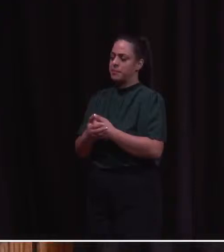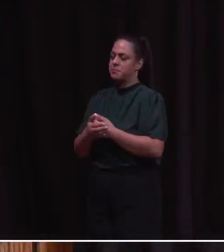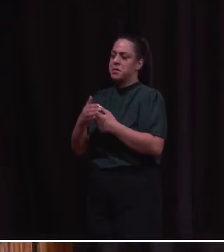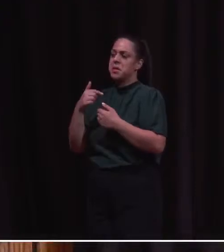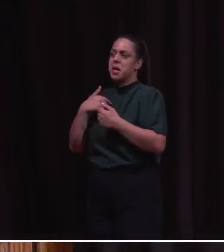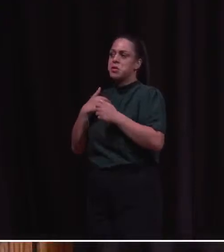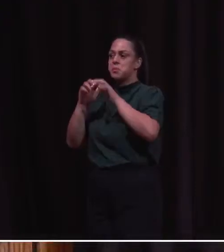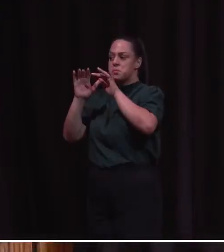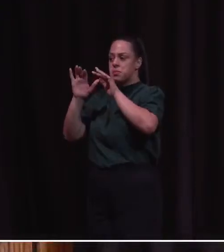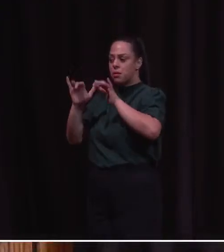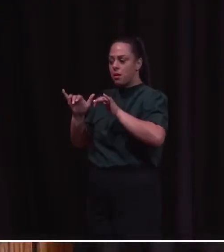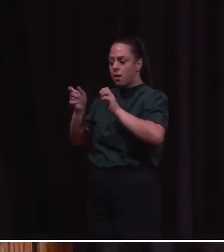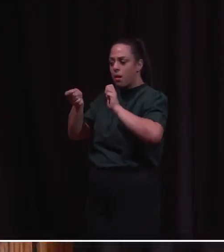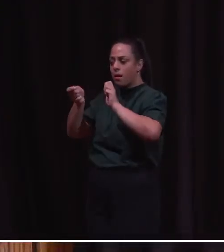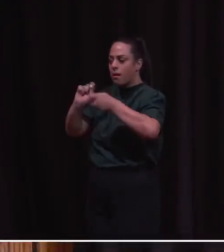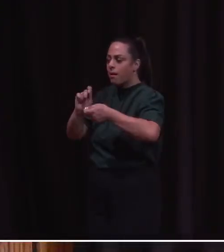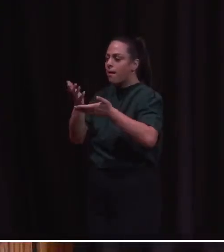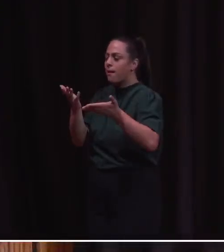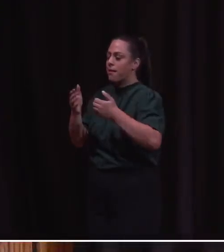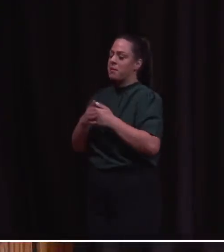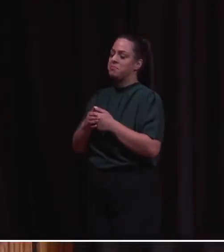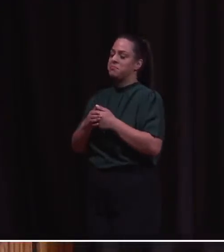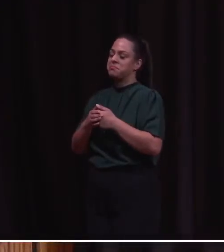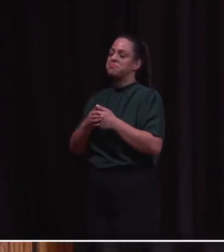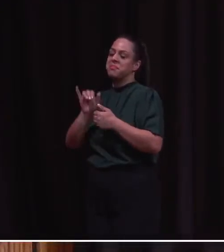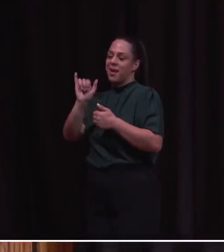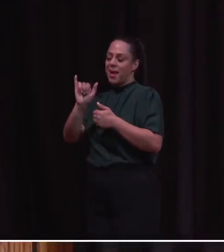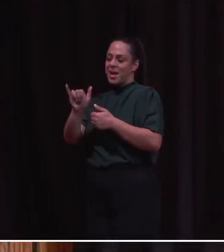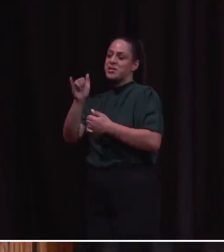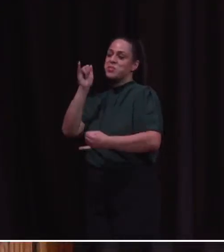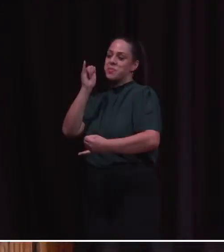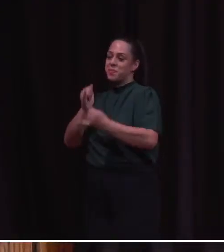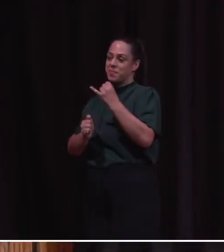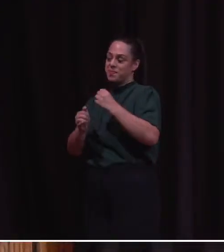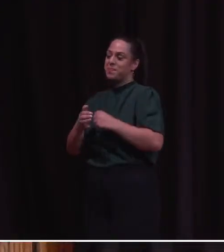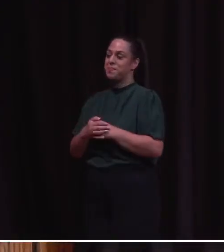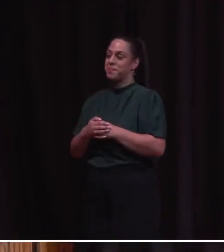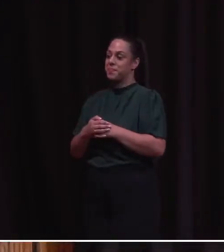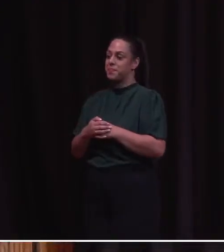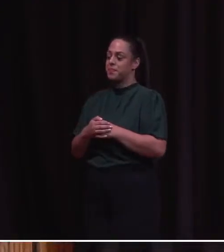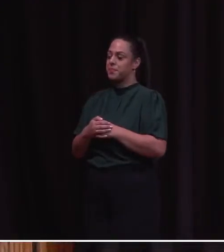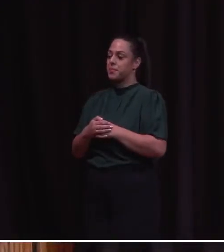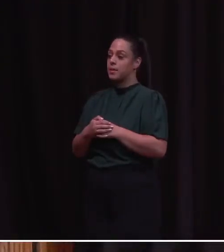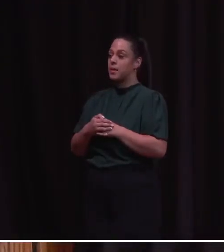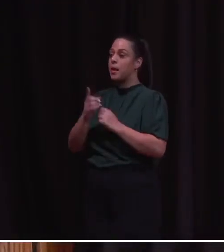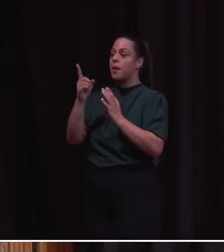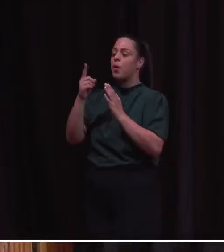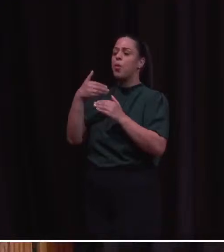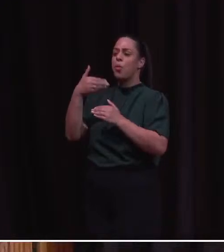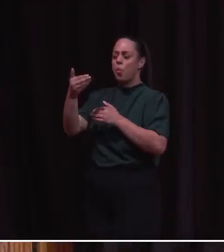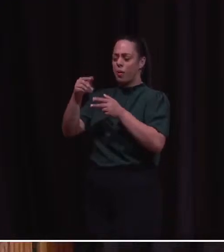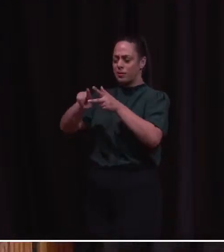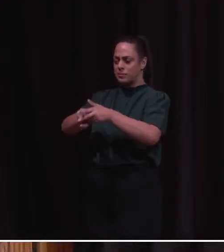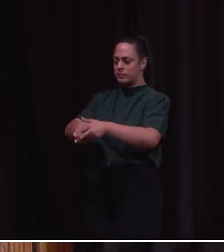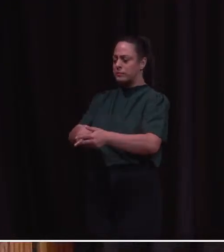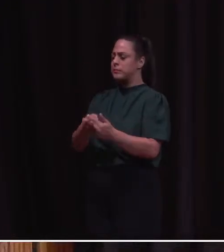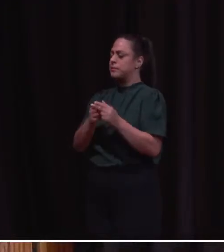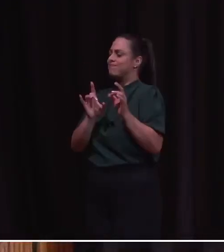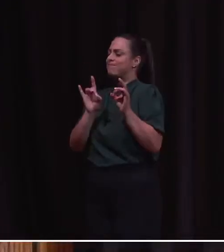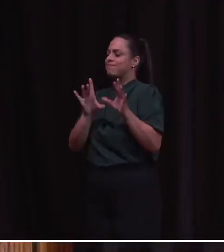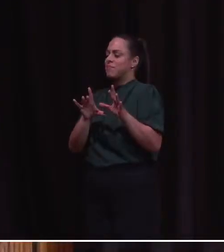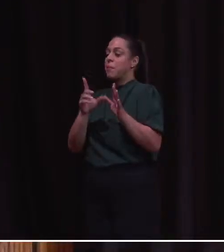The Age of Terror was inaugurated in 1492. It had many names: the Age